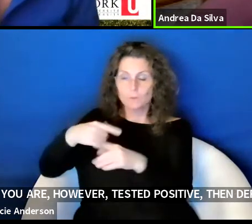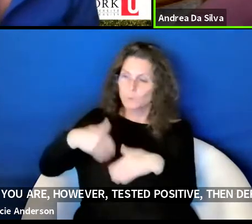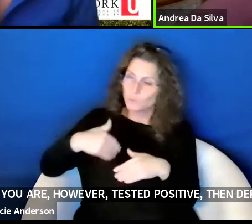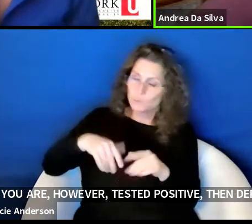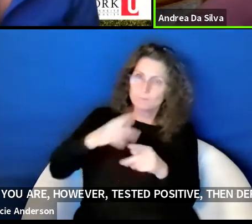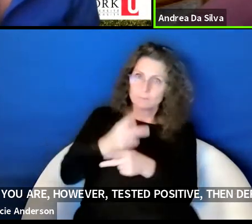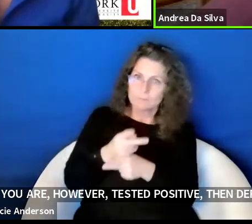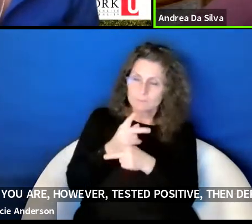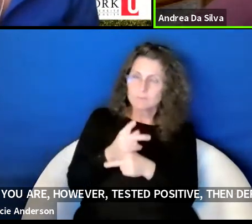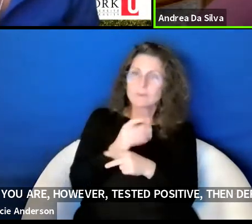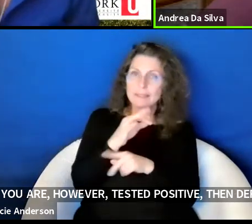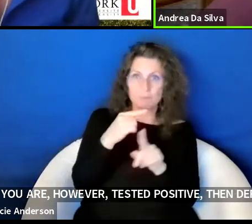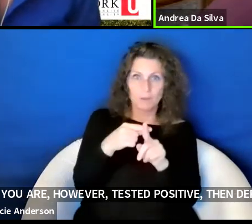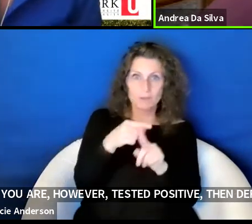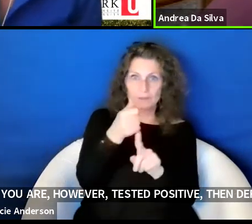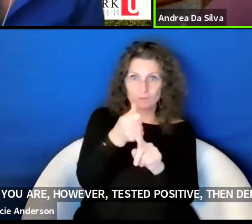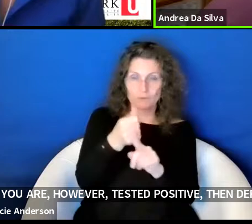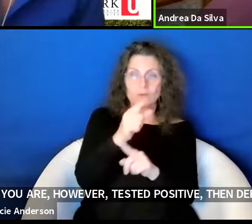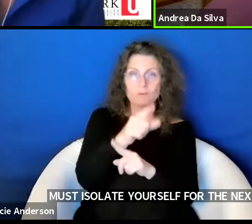days.